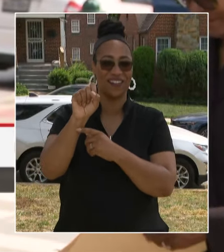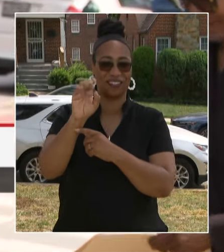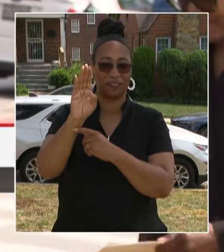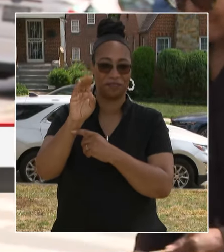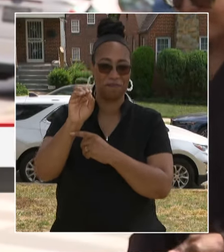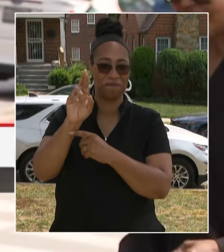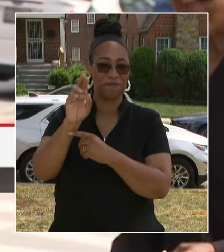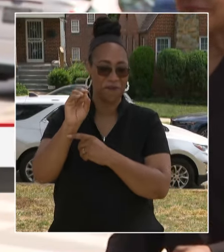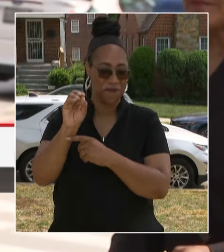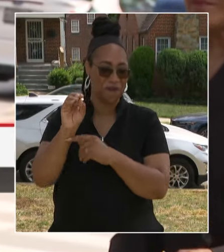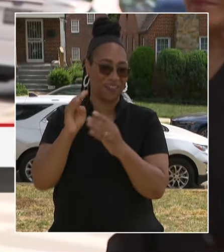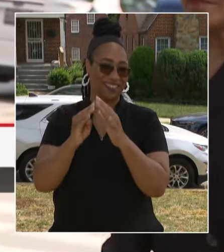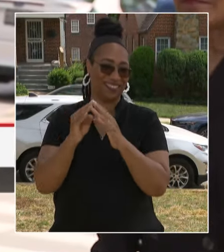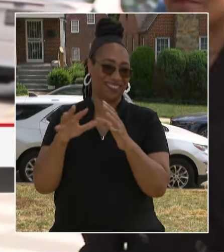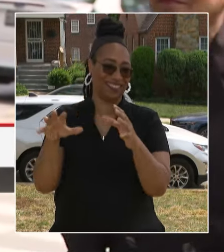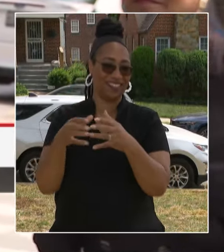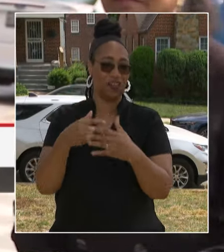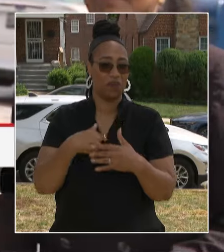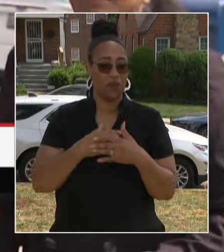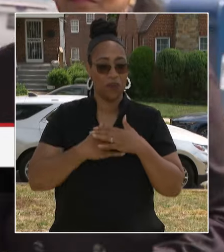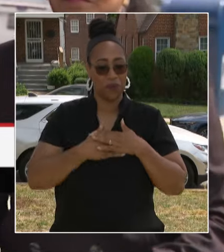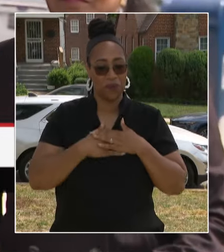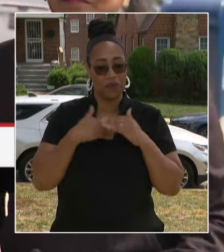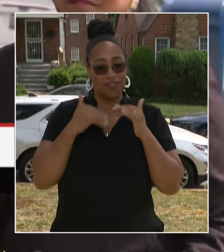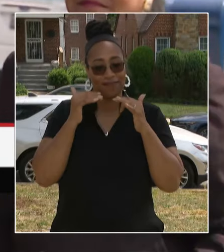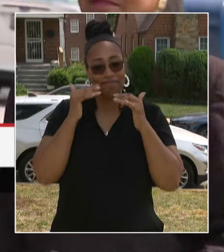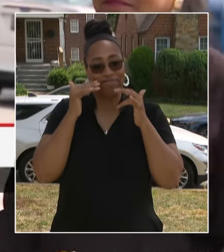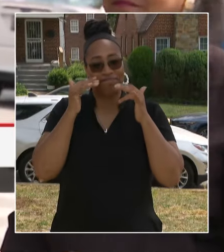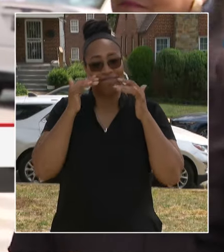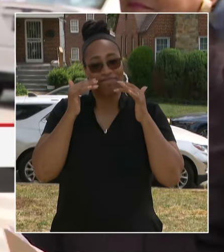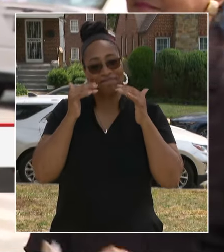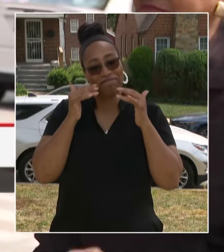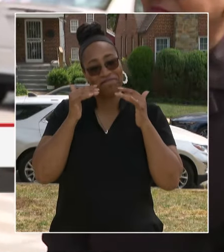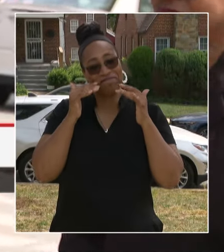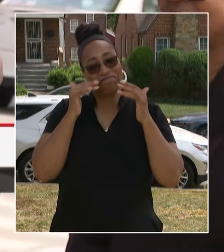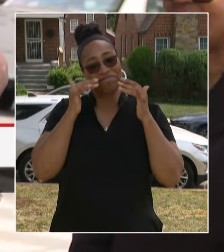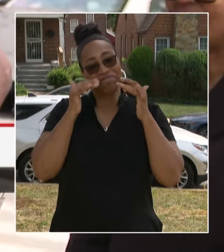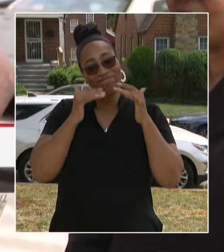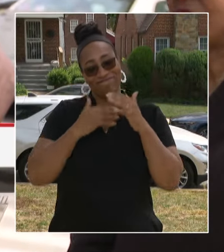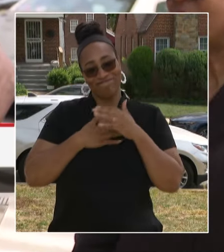Mr. Spaulding has been in my life since I was born.